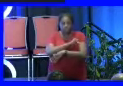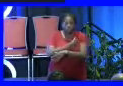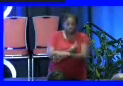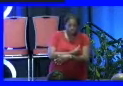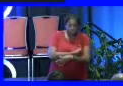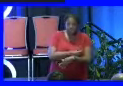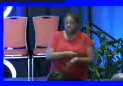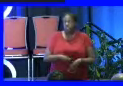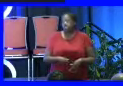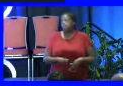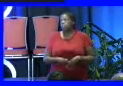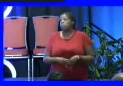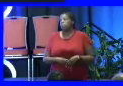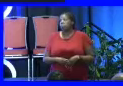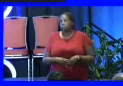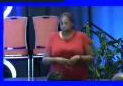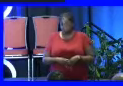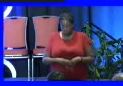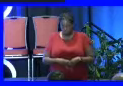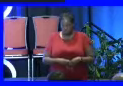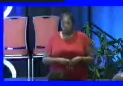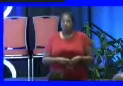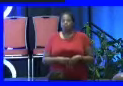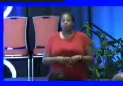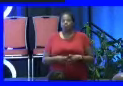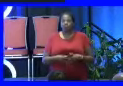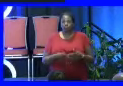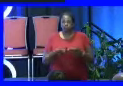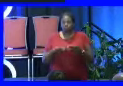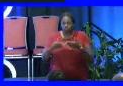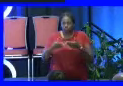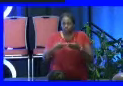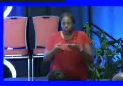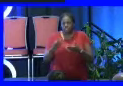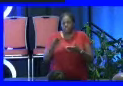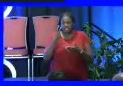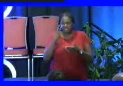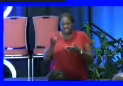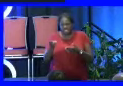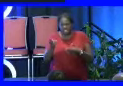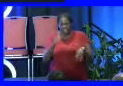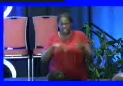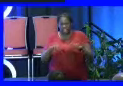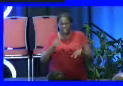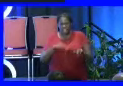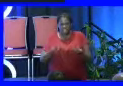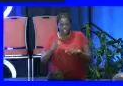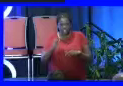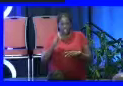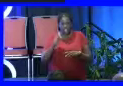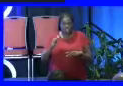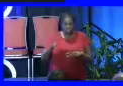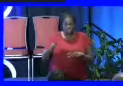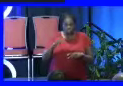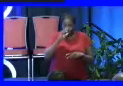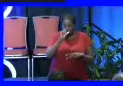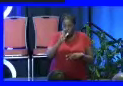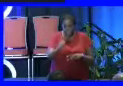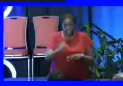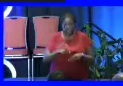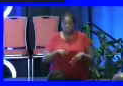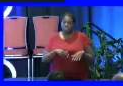at, going beyond that too, like looking at a member's SOGI, so their sexual orientation, gender identification, looking